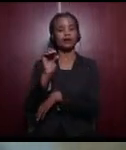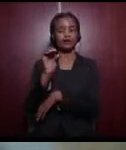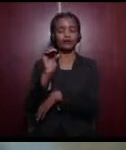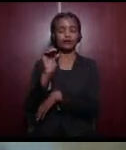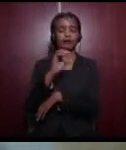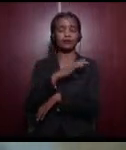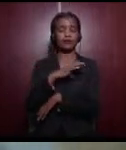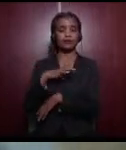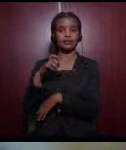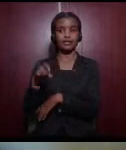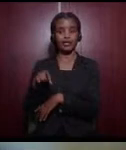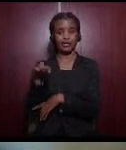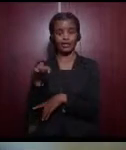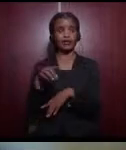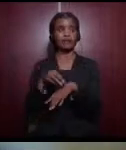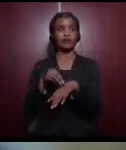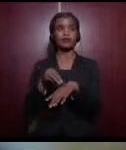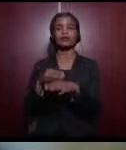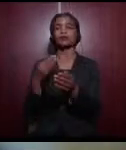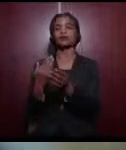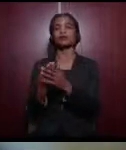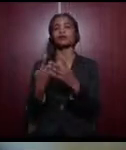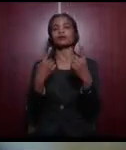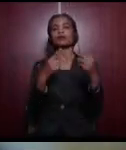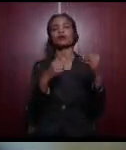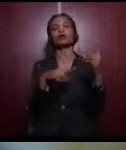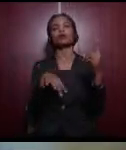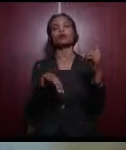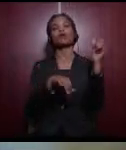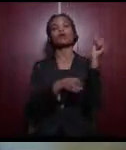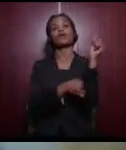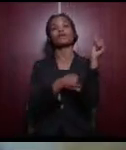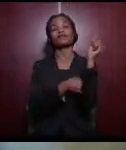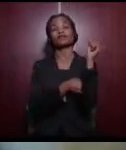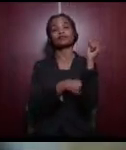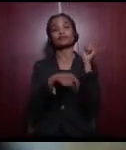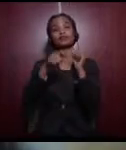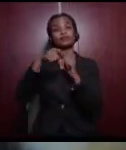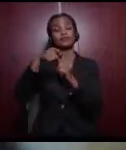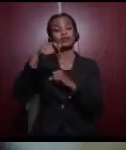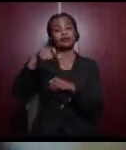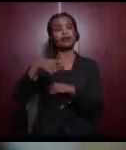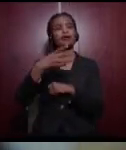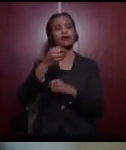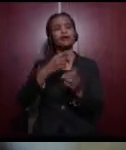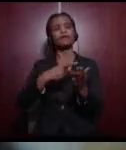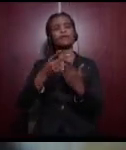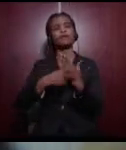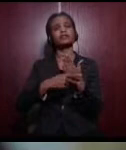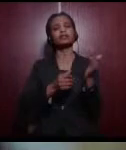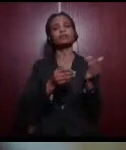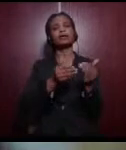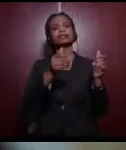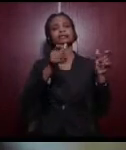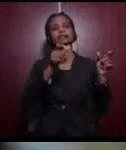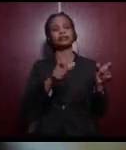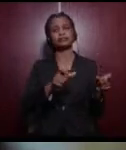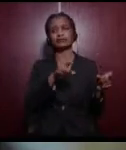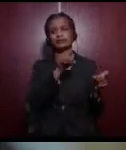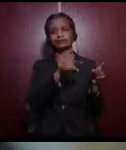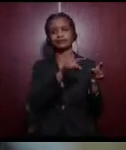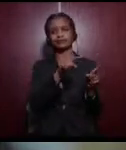le go Speaker's office. Only the project managers there go Speaker's office. Those are the people that